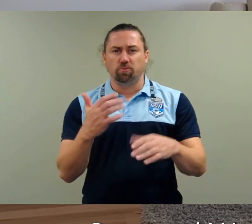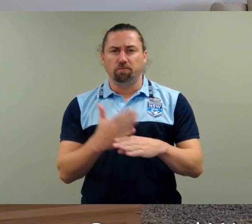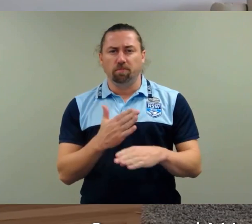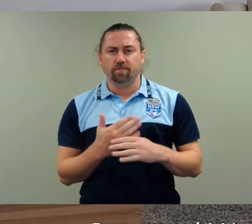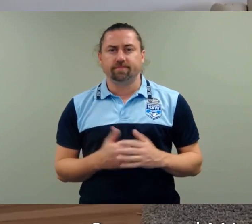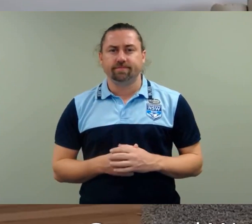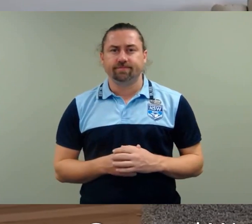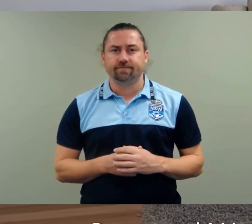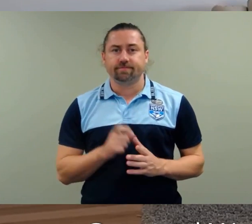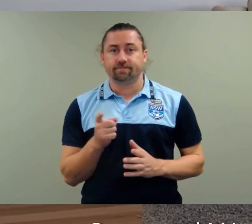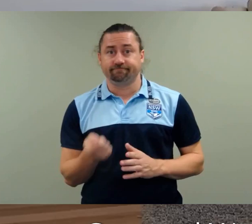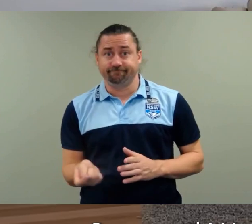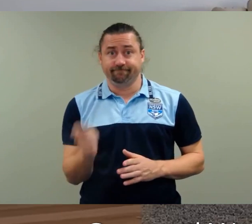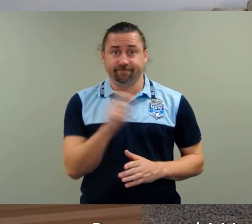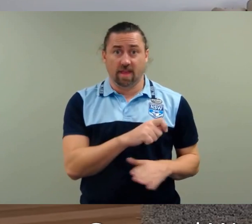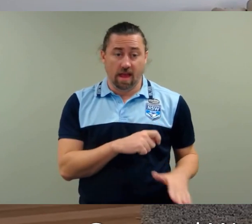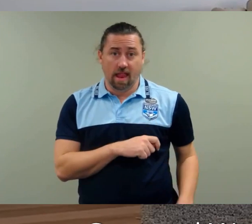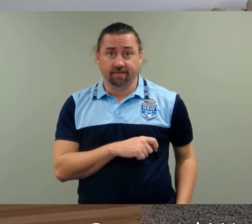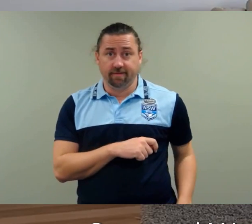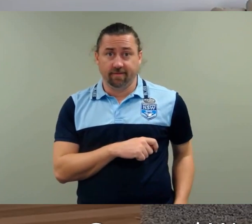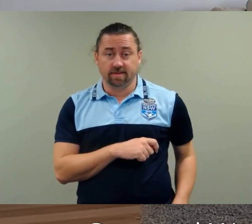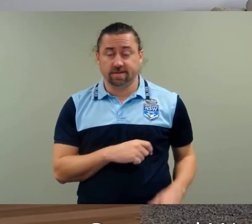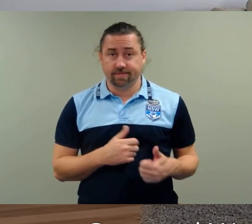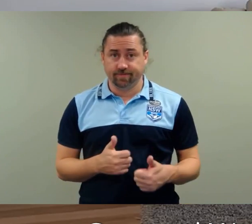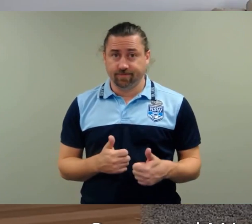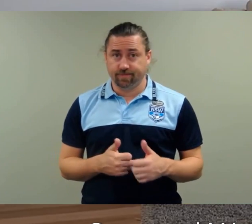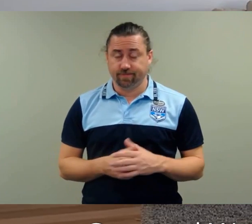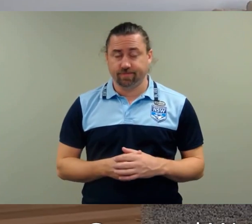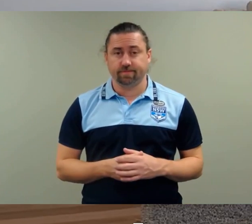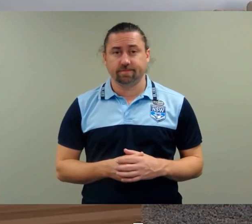Great work. Now let's switch over to our left leg.